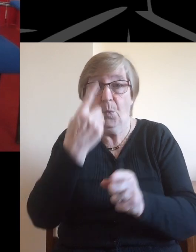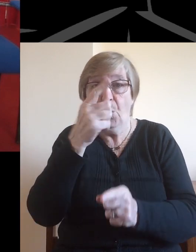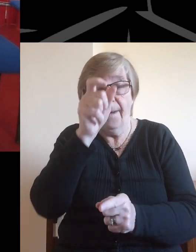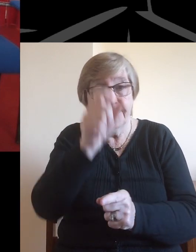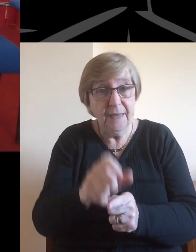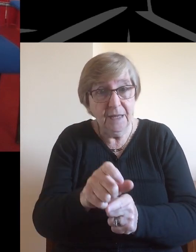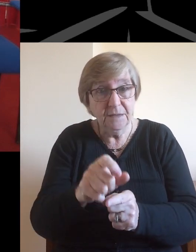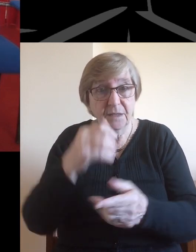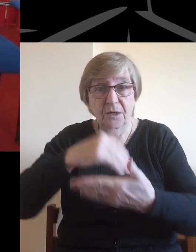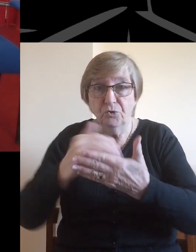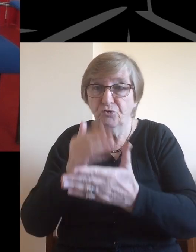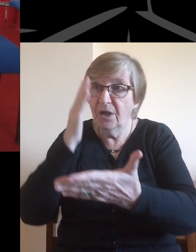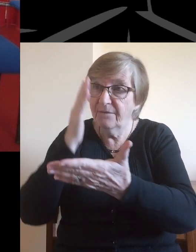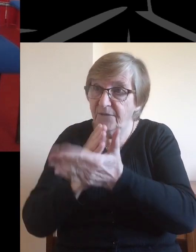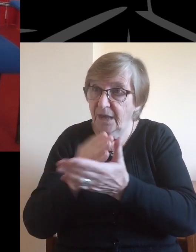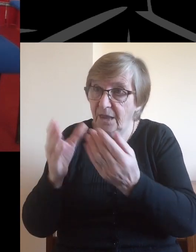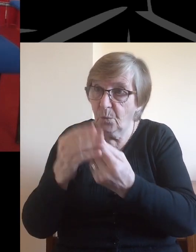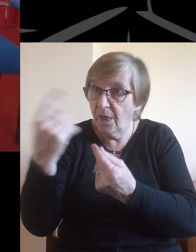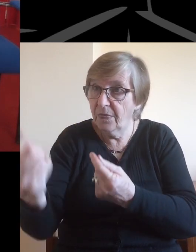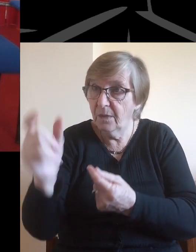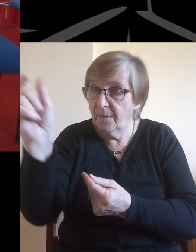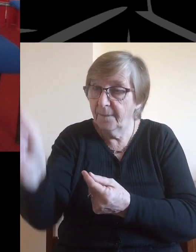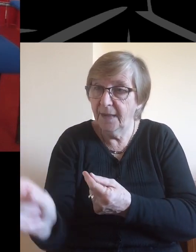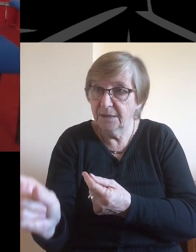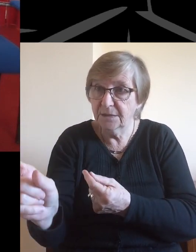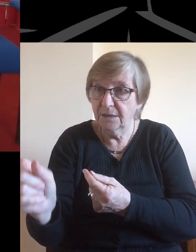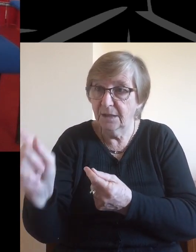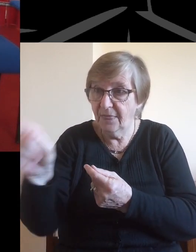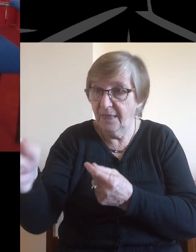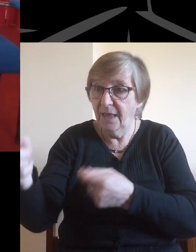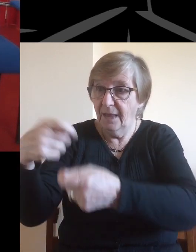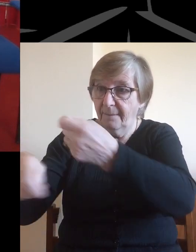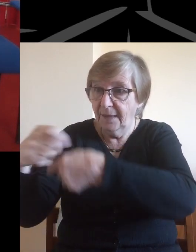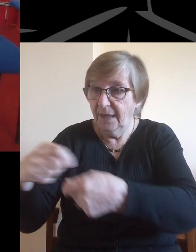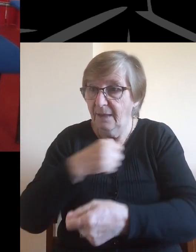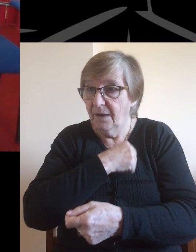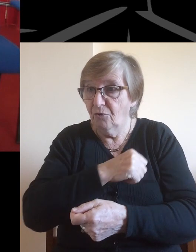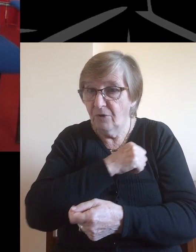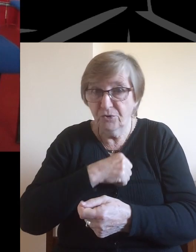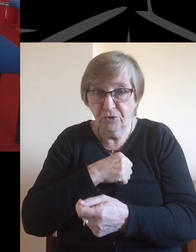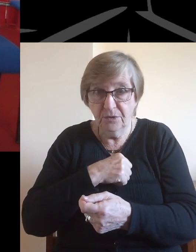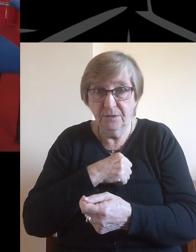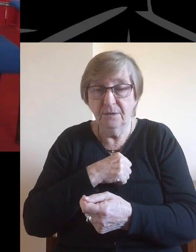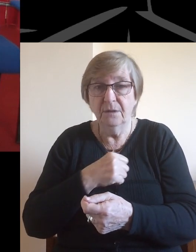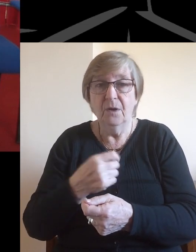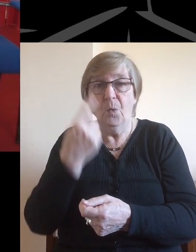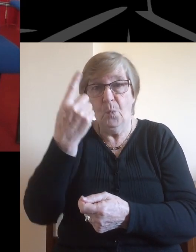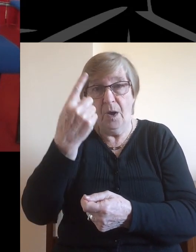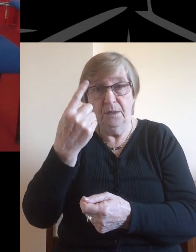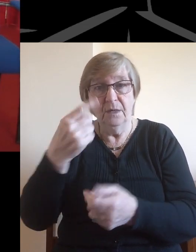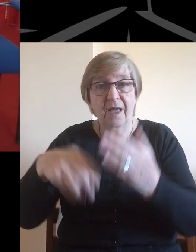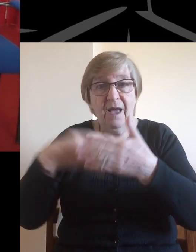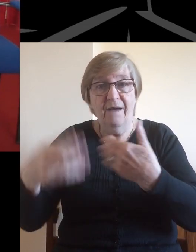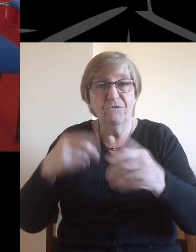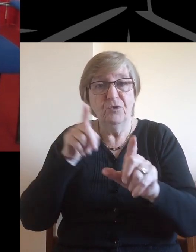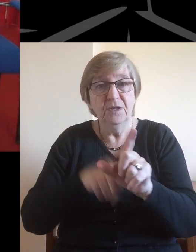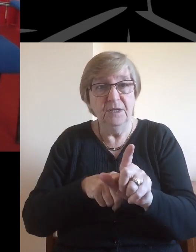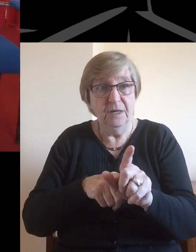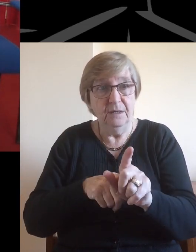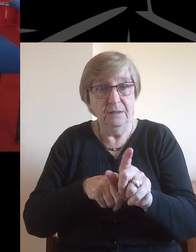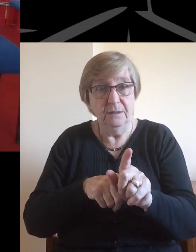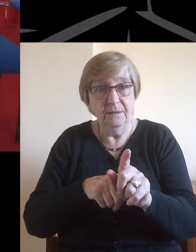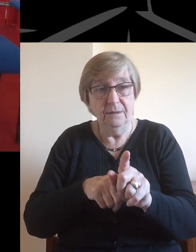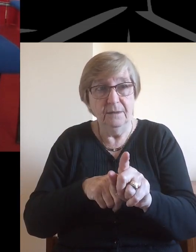person sharing their faith with one other person, so that one person becomes a Christian every year and led to Christ, and